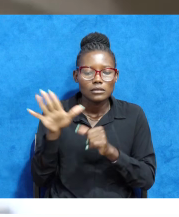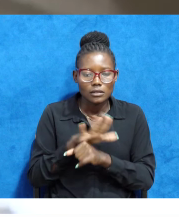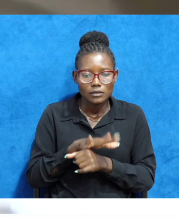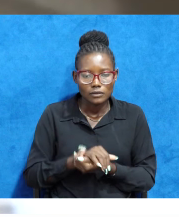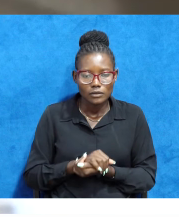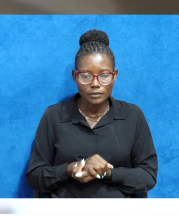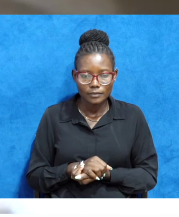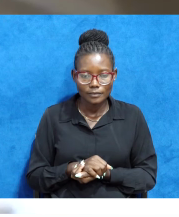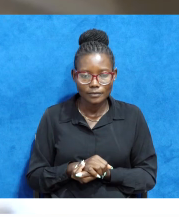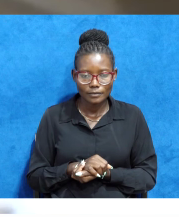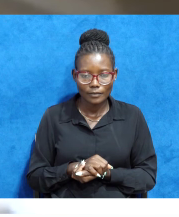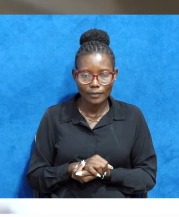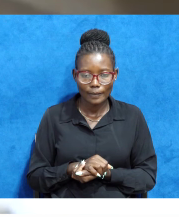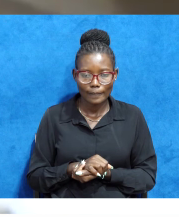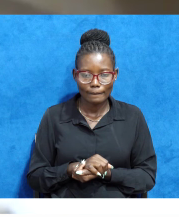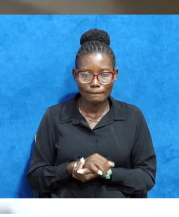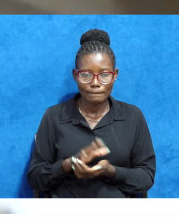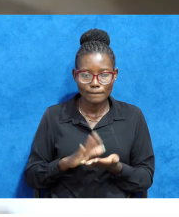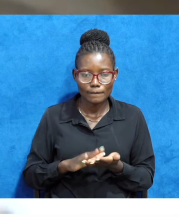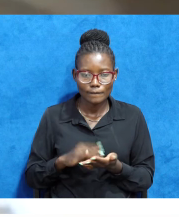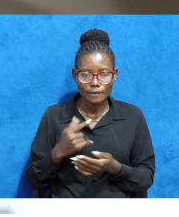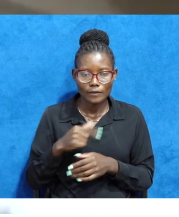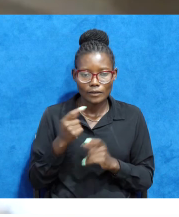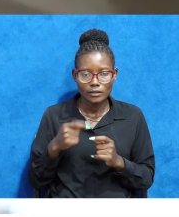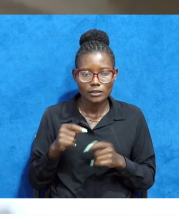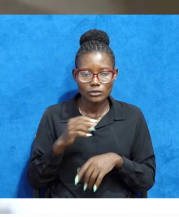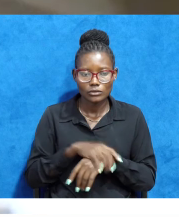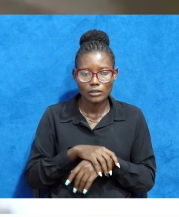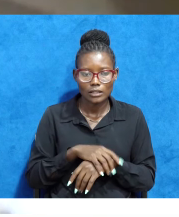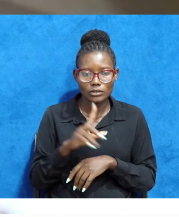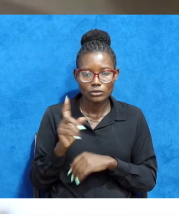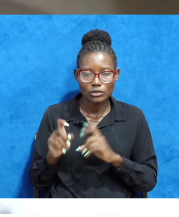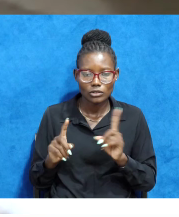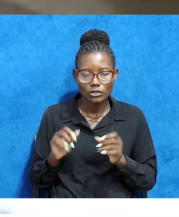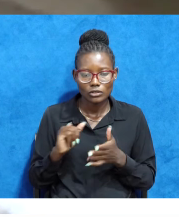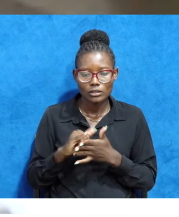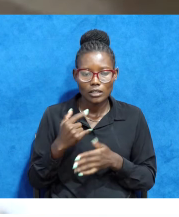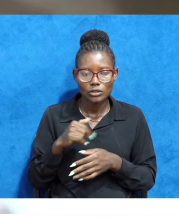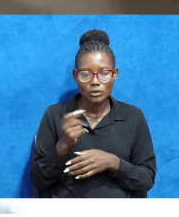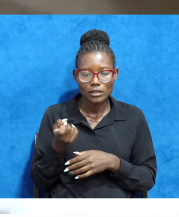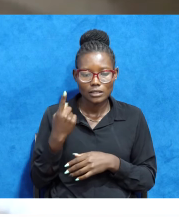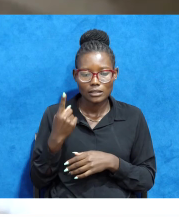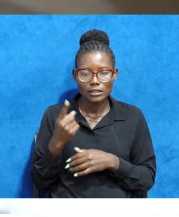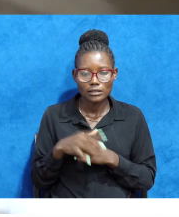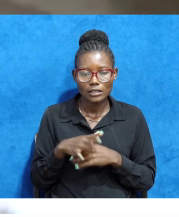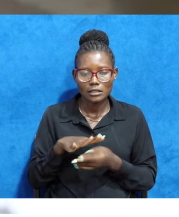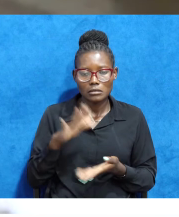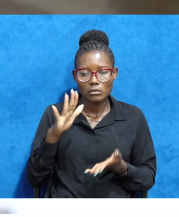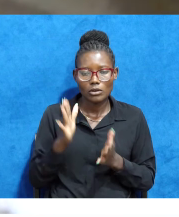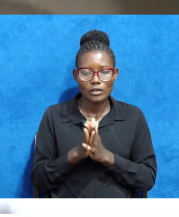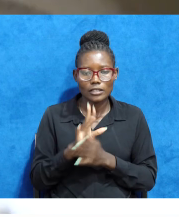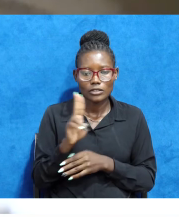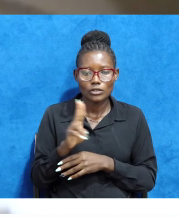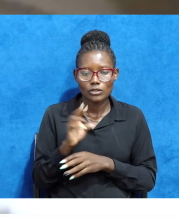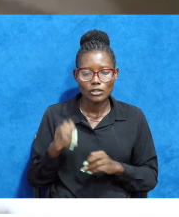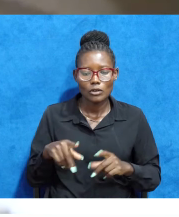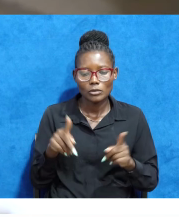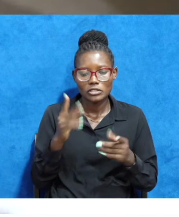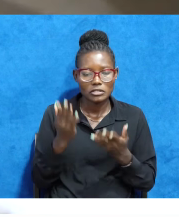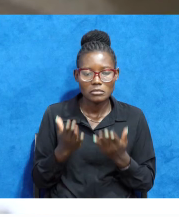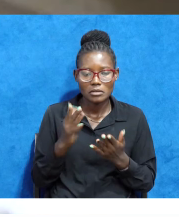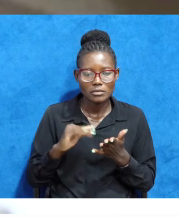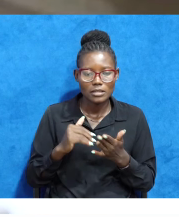doing squats or pulls or those kind of things all the time. And just kind of keeps keeps a good connection to the sport. I think it'll be very